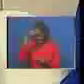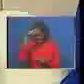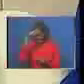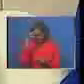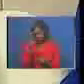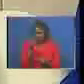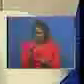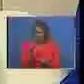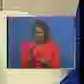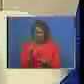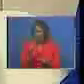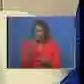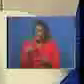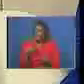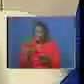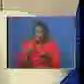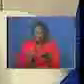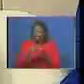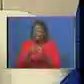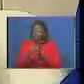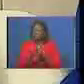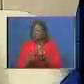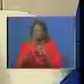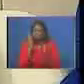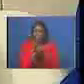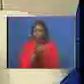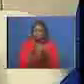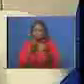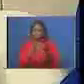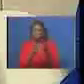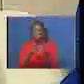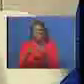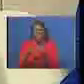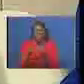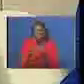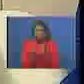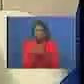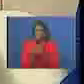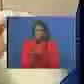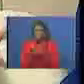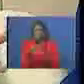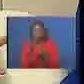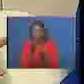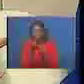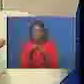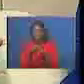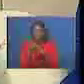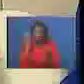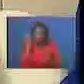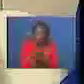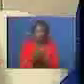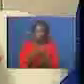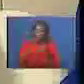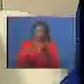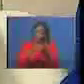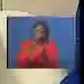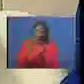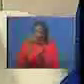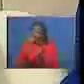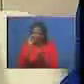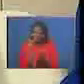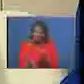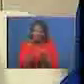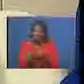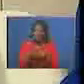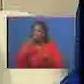this particular constitution so at least we have it written that 5% of jobs should be reserved for personal disability but then someone needs